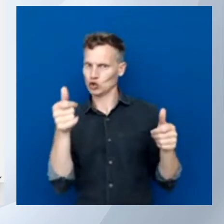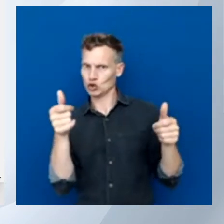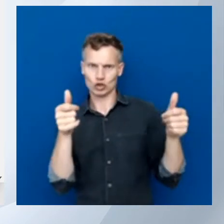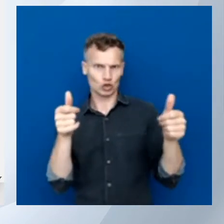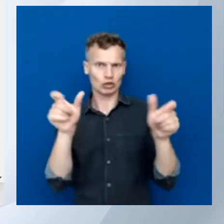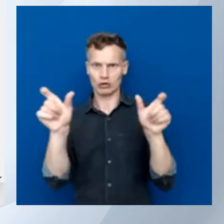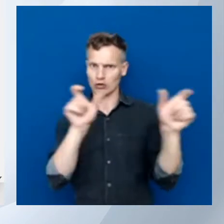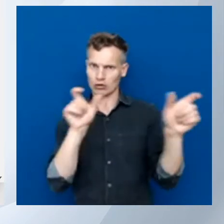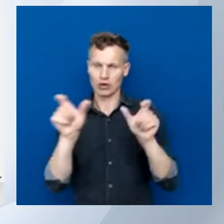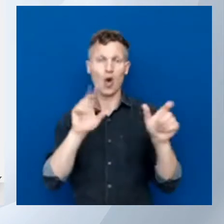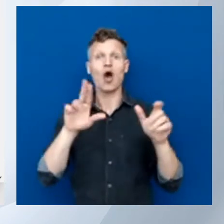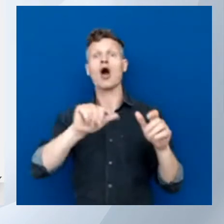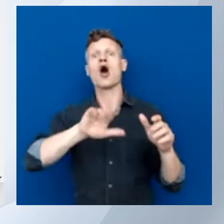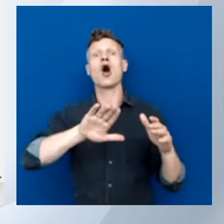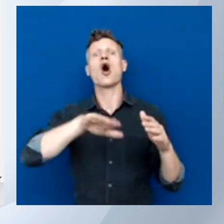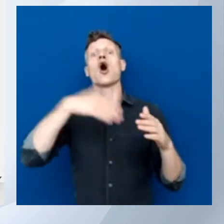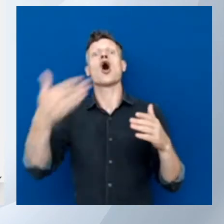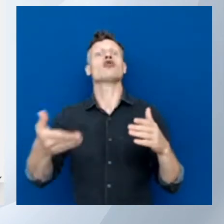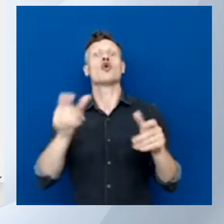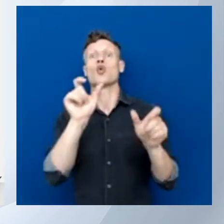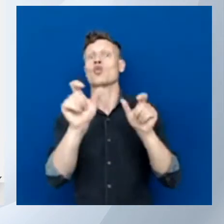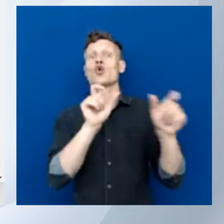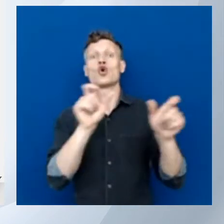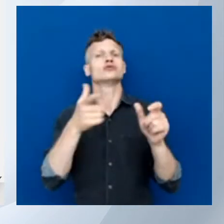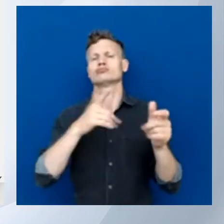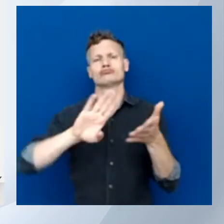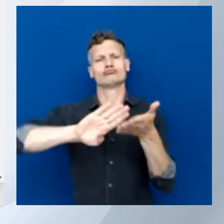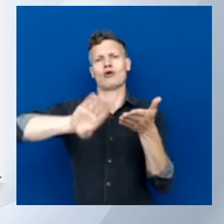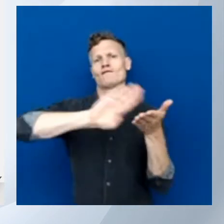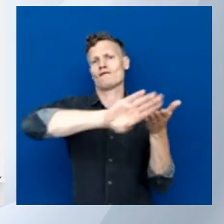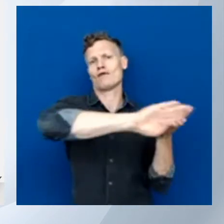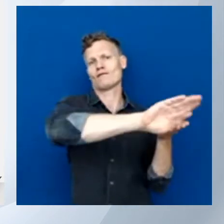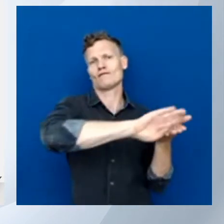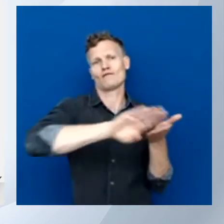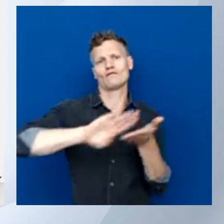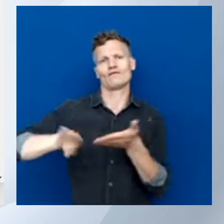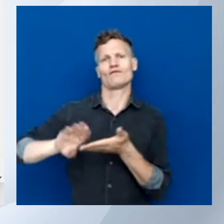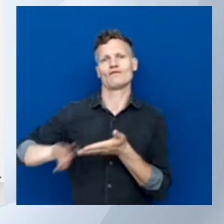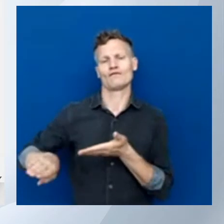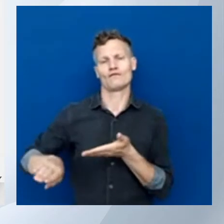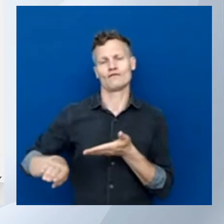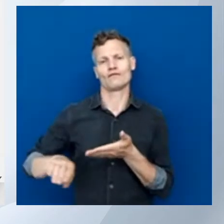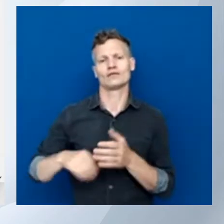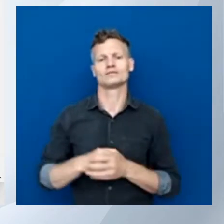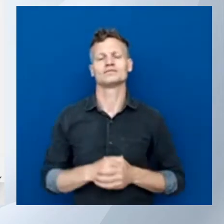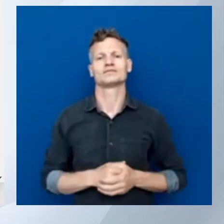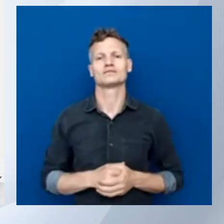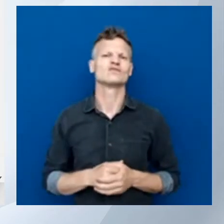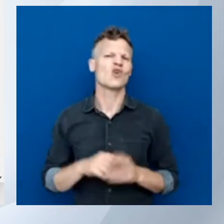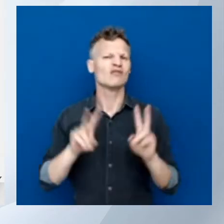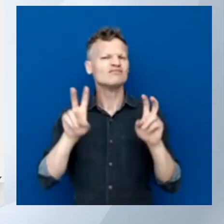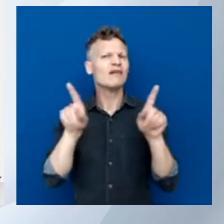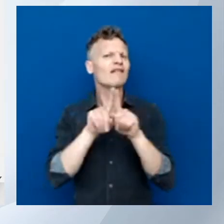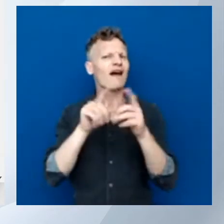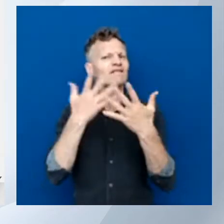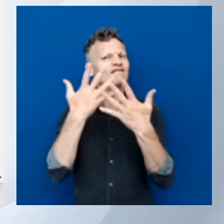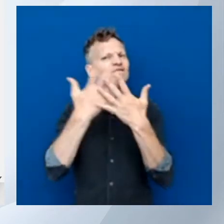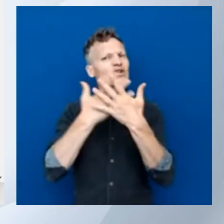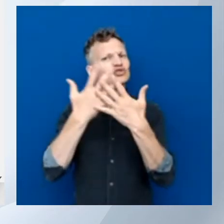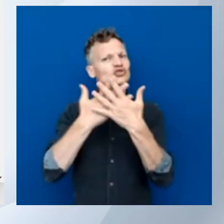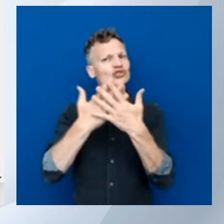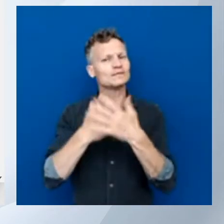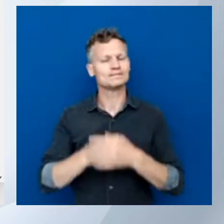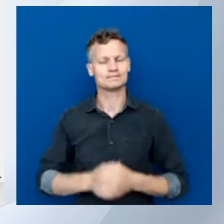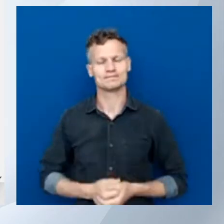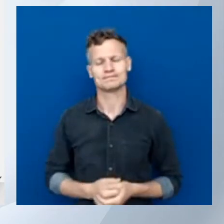used for training, anti-rationals, which anti-rationals are filtered out before the training as well. And the API